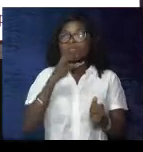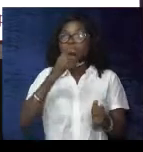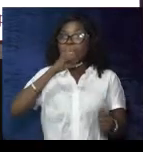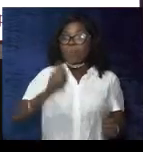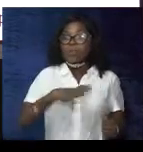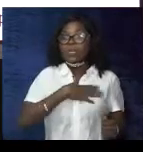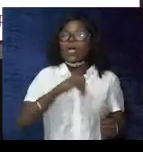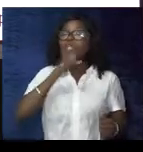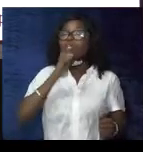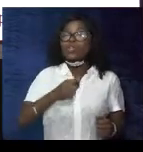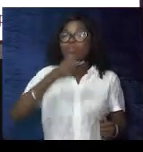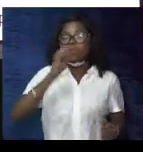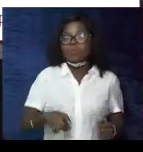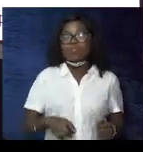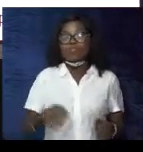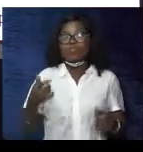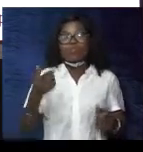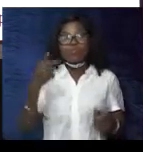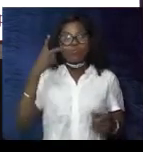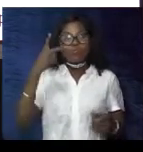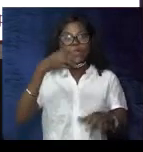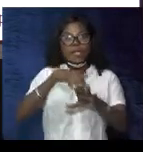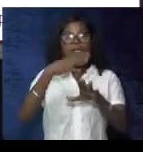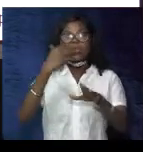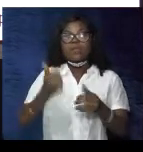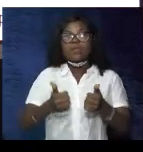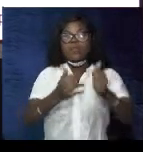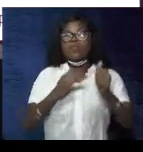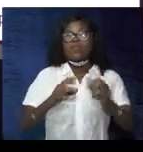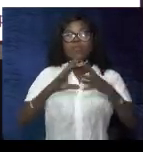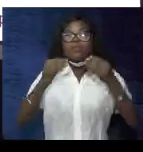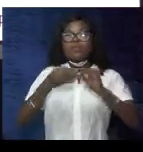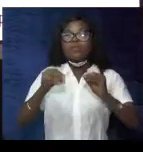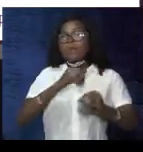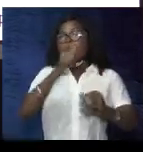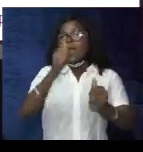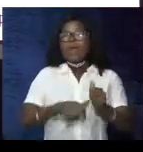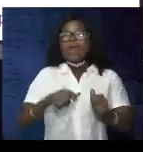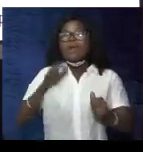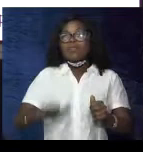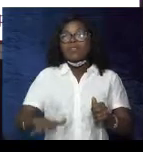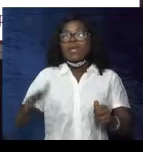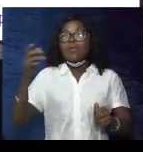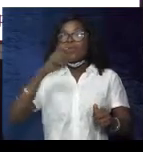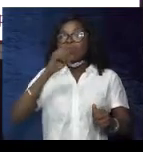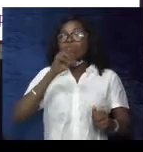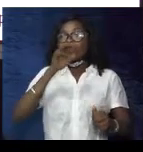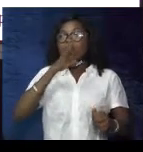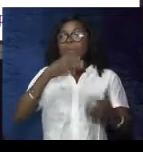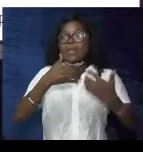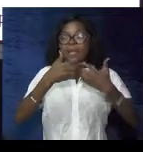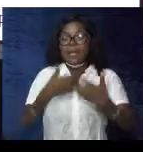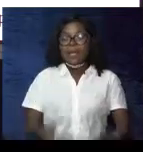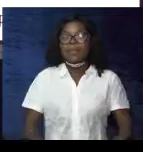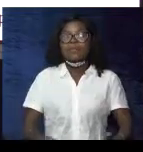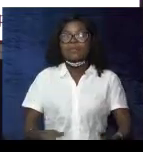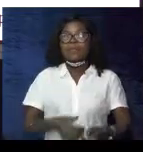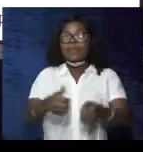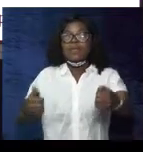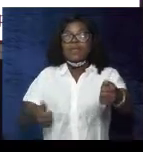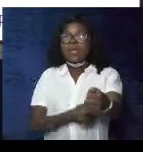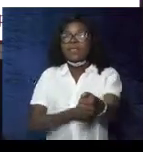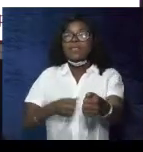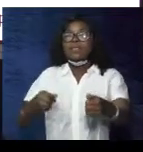obligation. So look at the following sentences. Every child must not be left behind in accessing